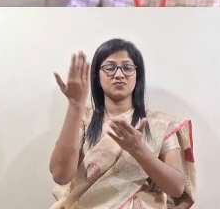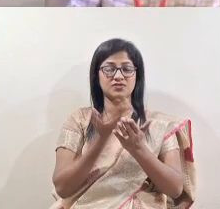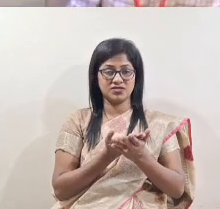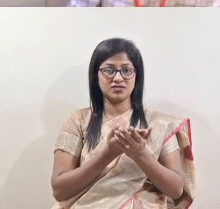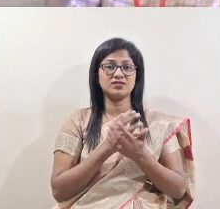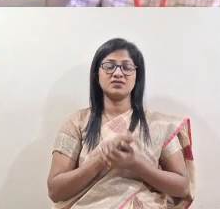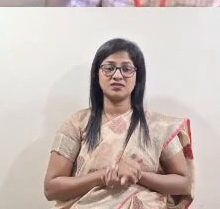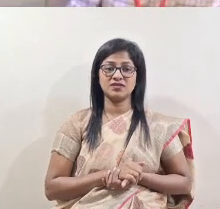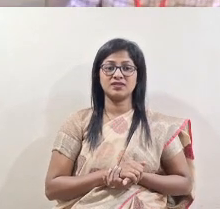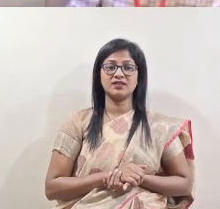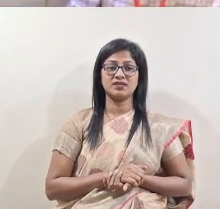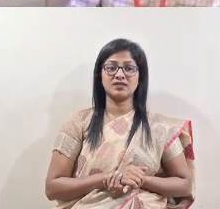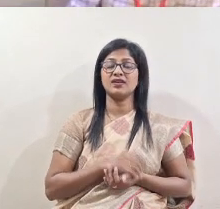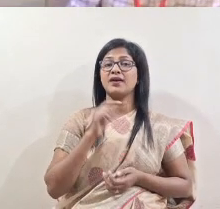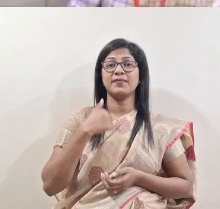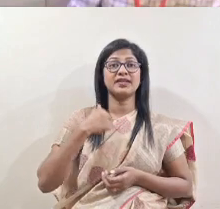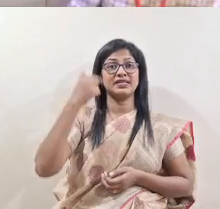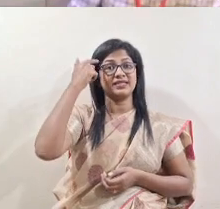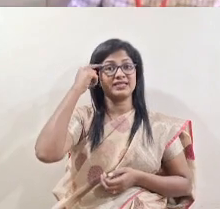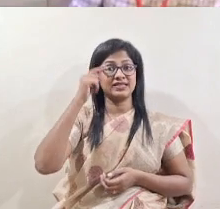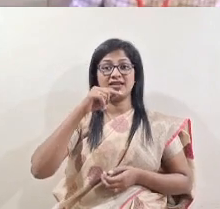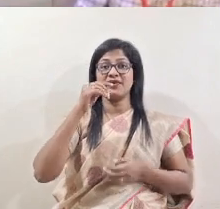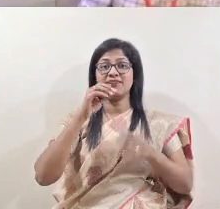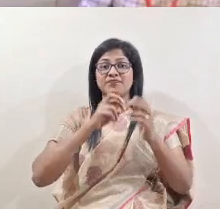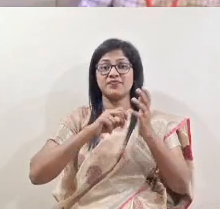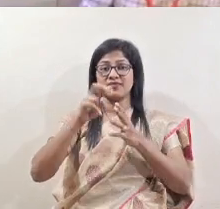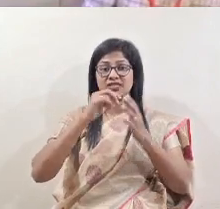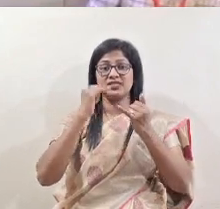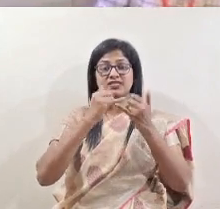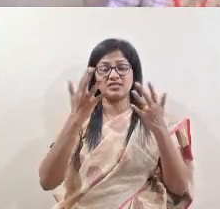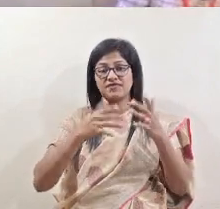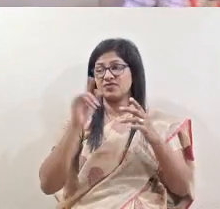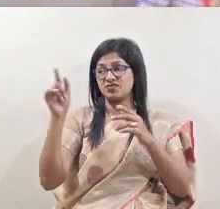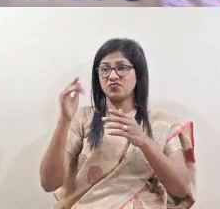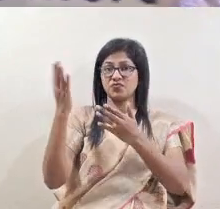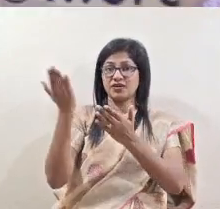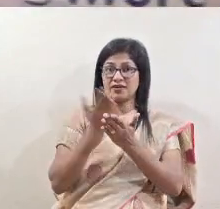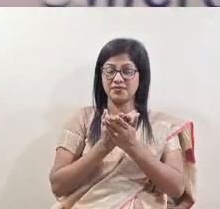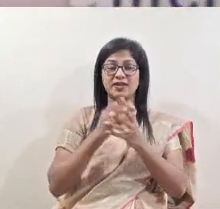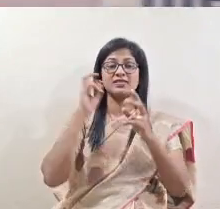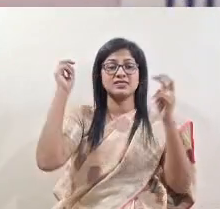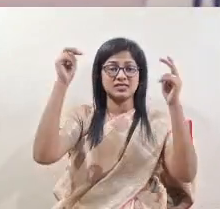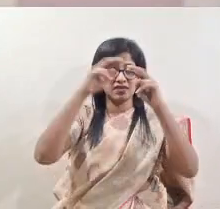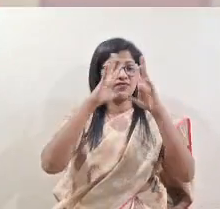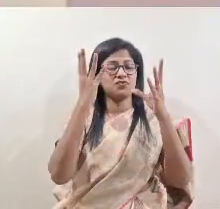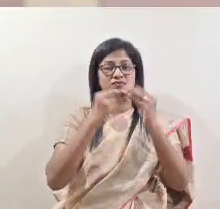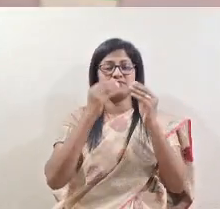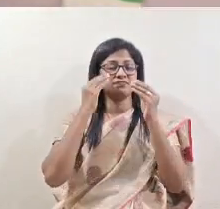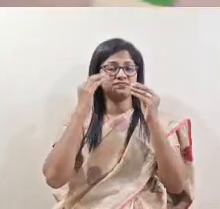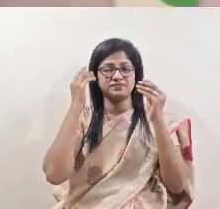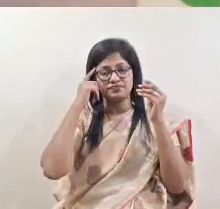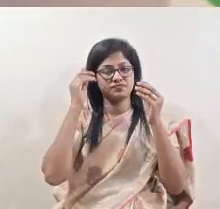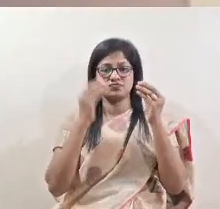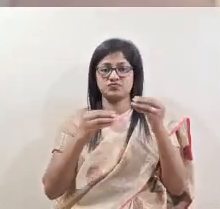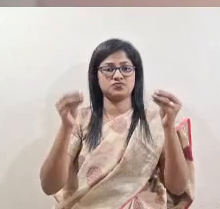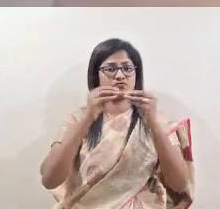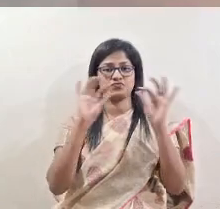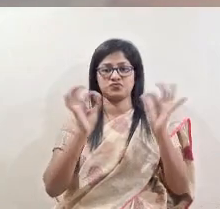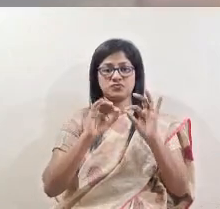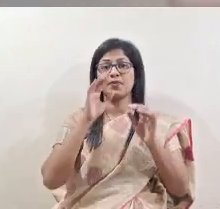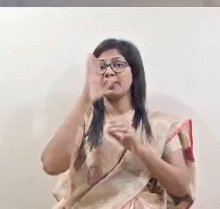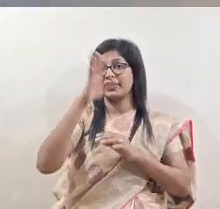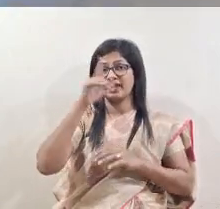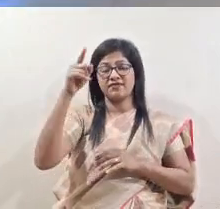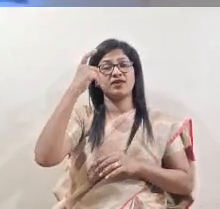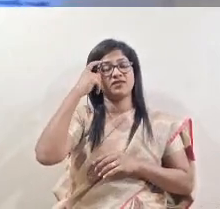suggestion, actually. We had not thought of extending this to a pedestrian facility, like you said, like skywalk. Railway stations